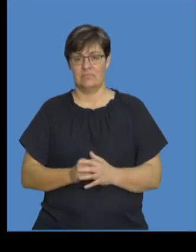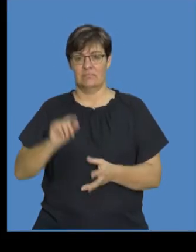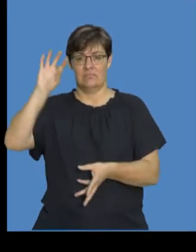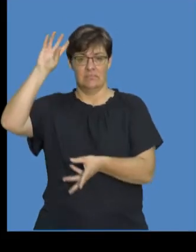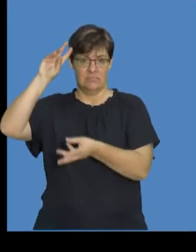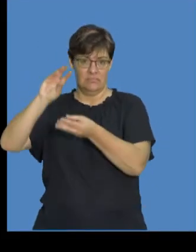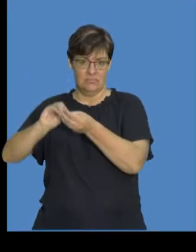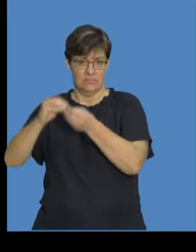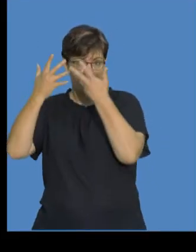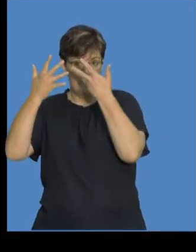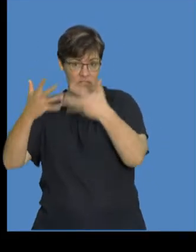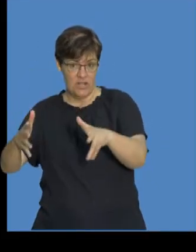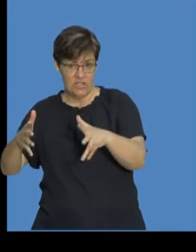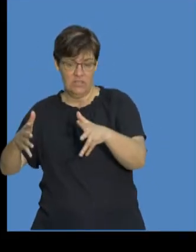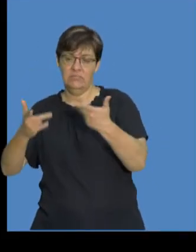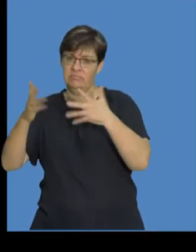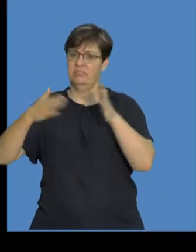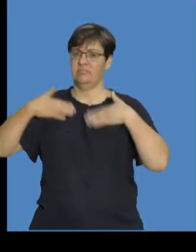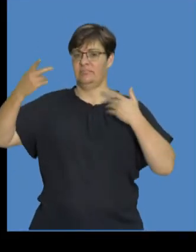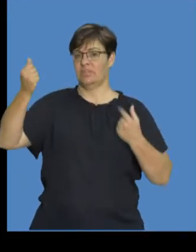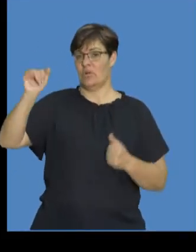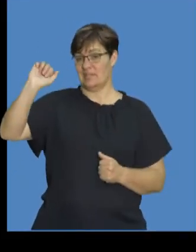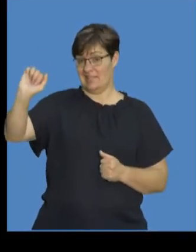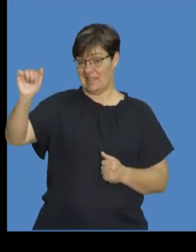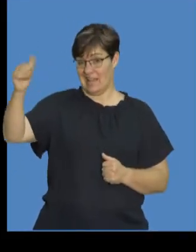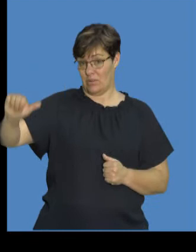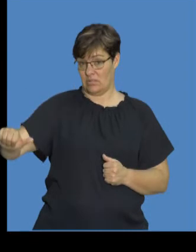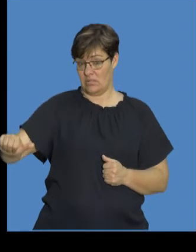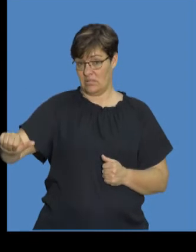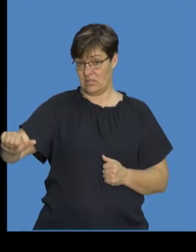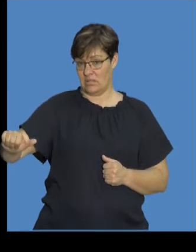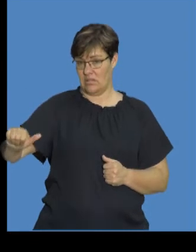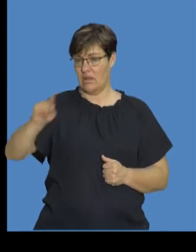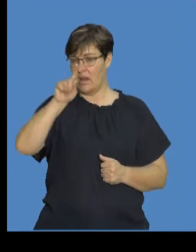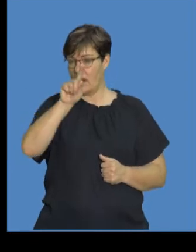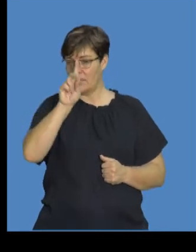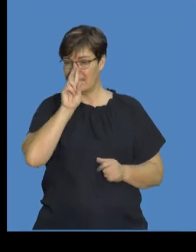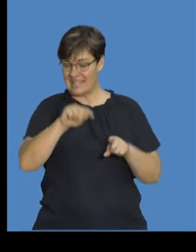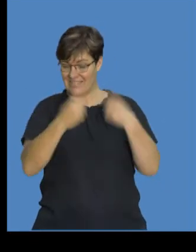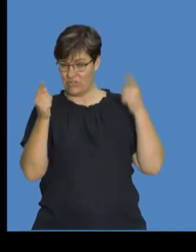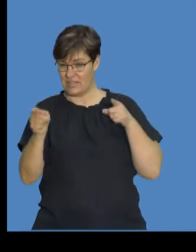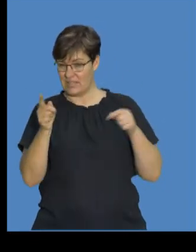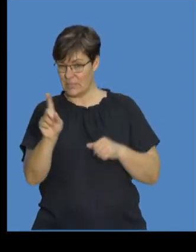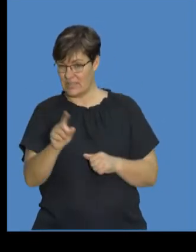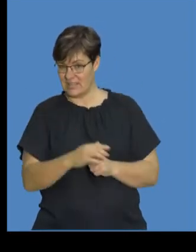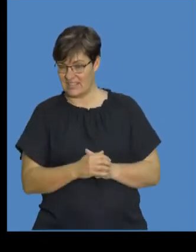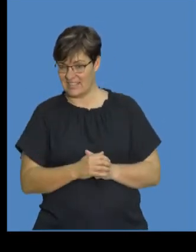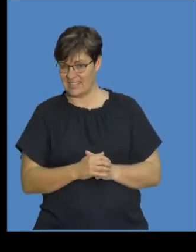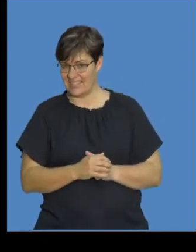Once you've accumulated all of them here in your administration cost account, note the